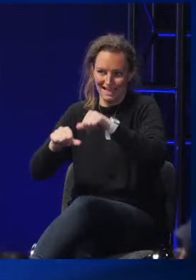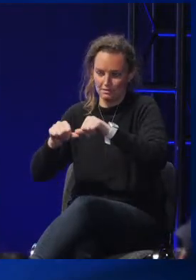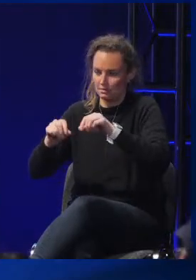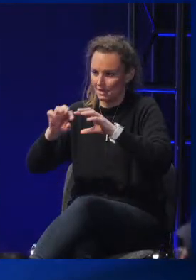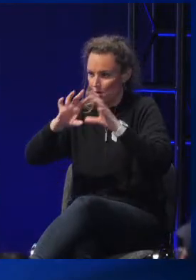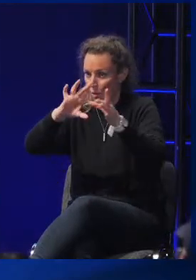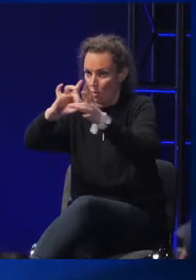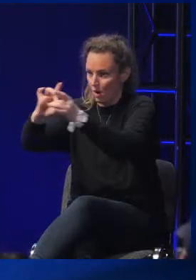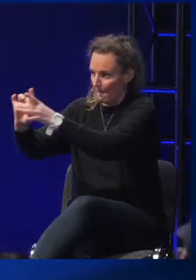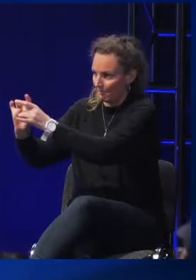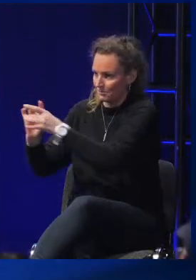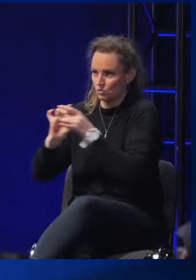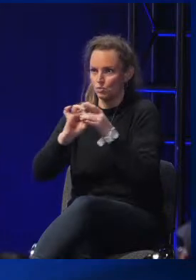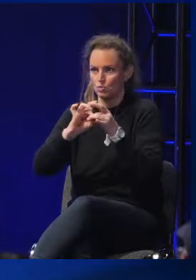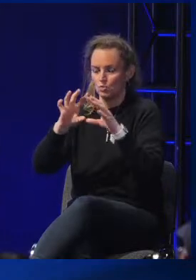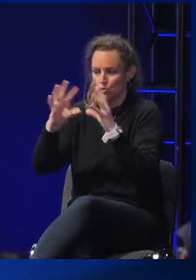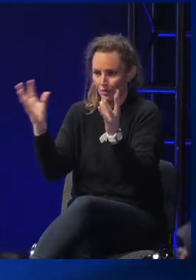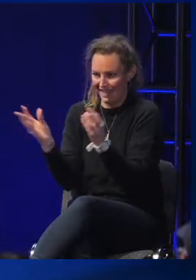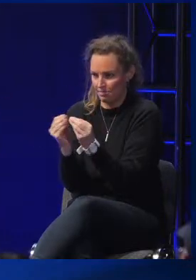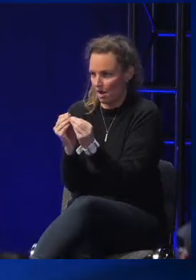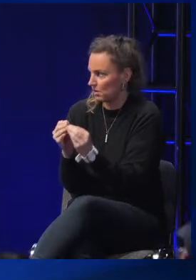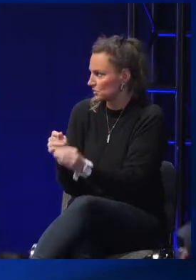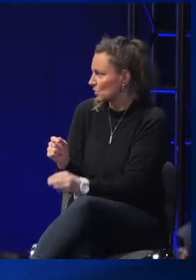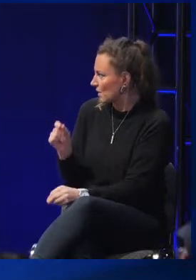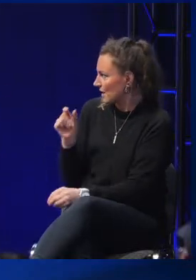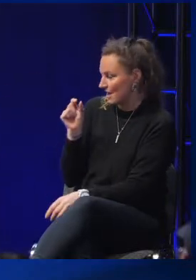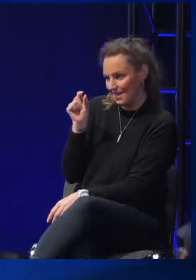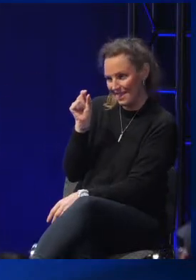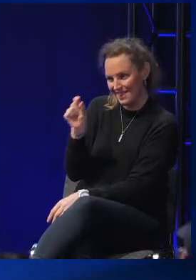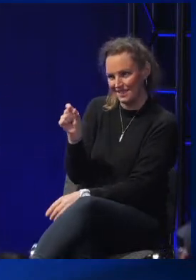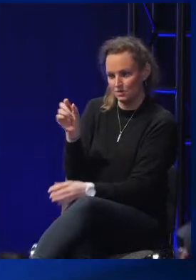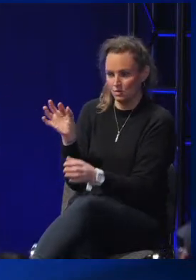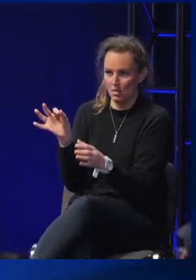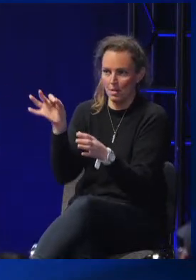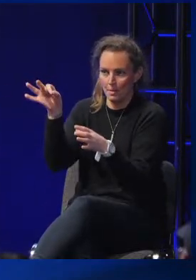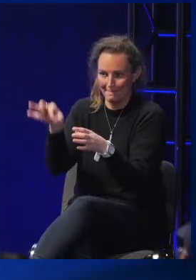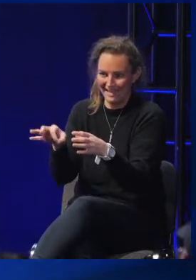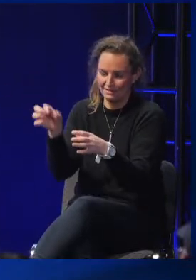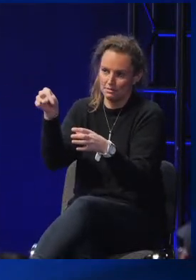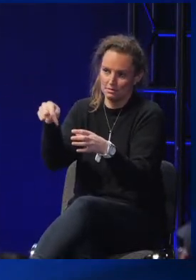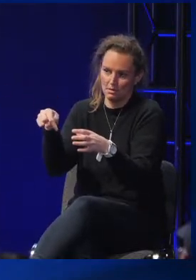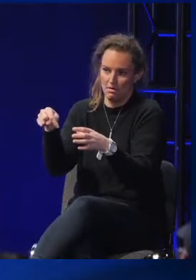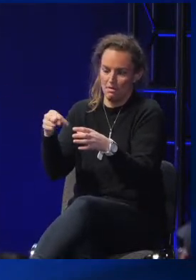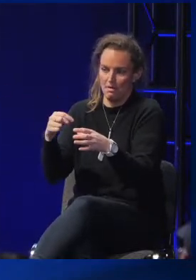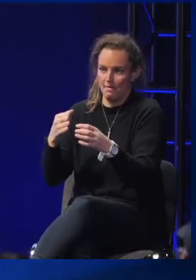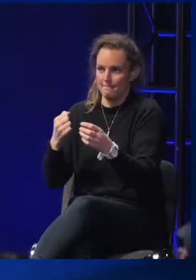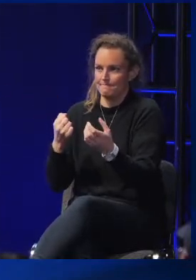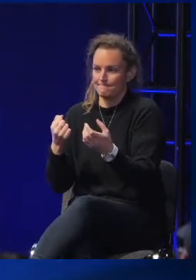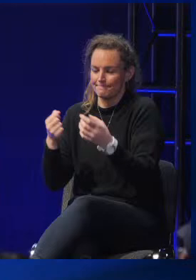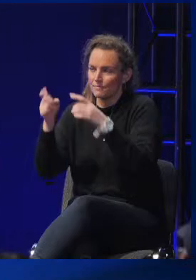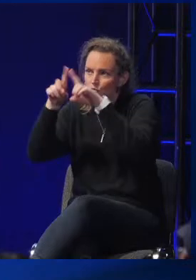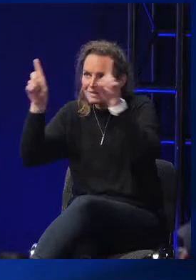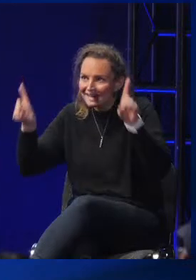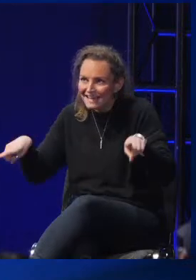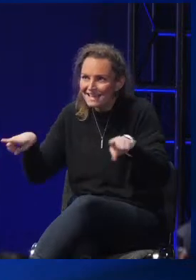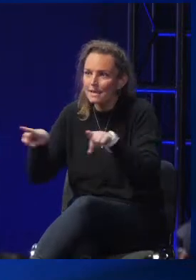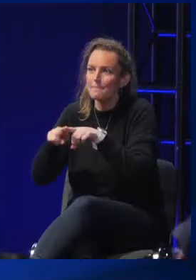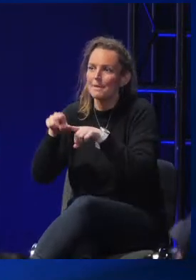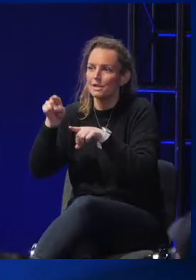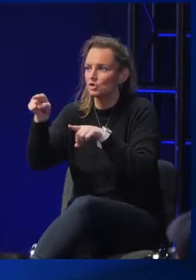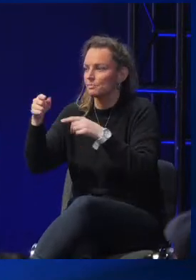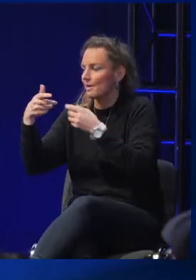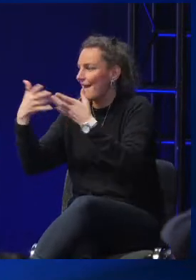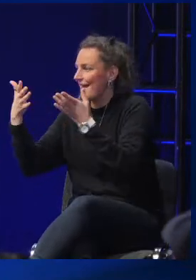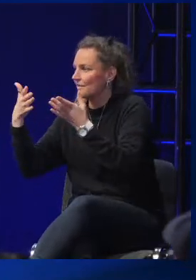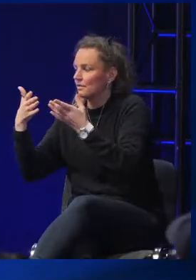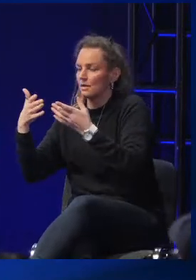So I'm doing my little bit in this as a post-processing of the image, but also as any cinematographer